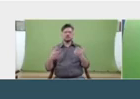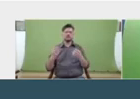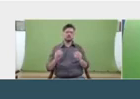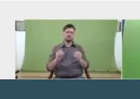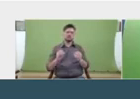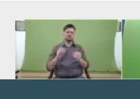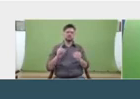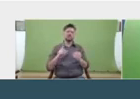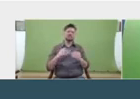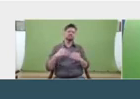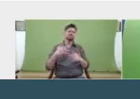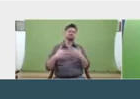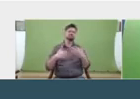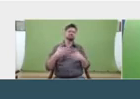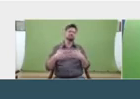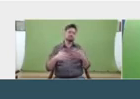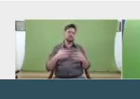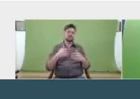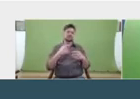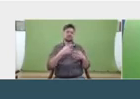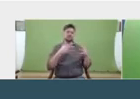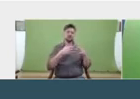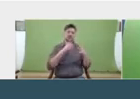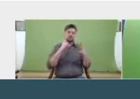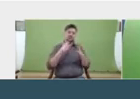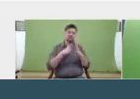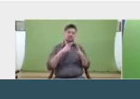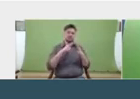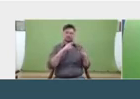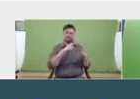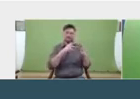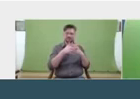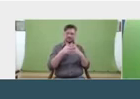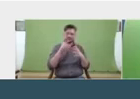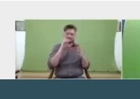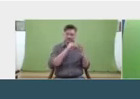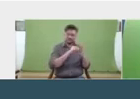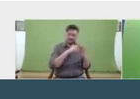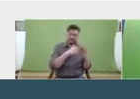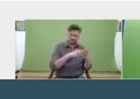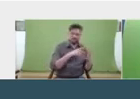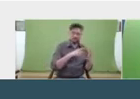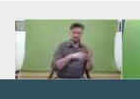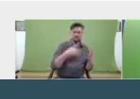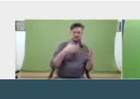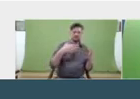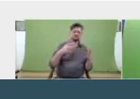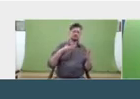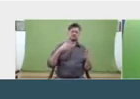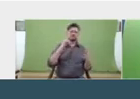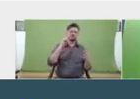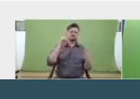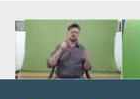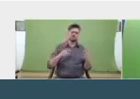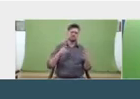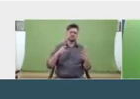soon after this wire article within the deaf community and no other than shivaji panda who is a very well-known deaf